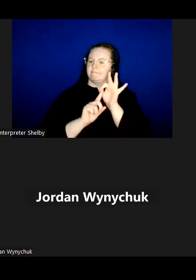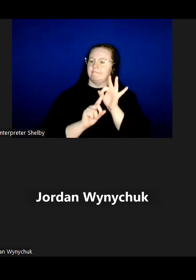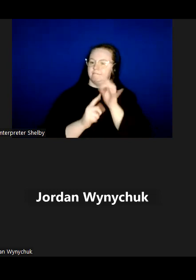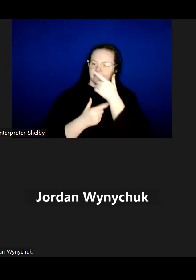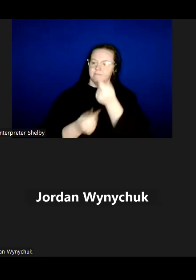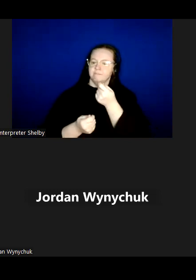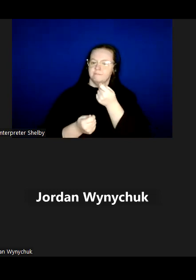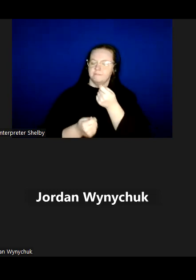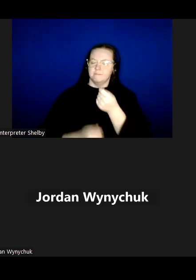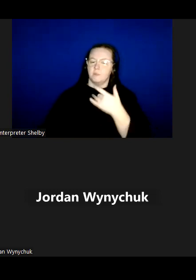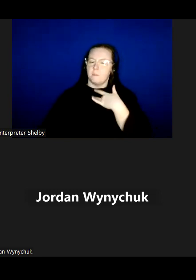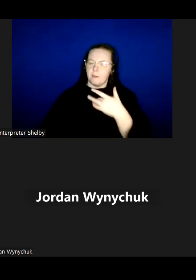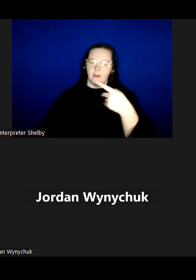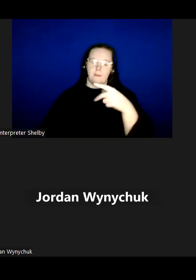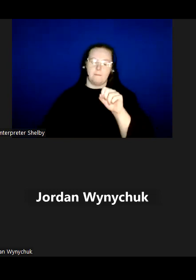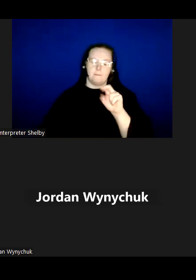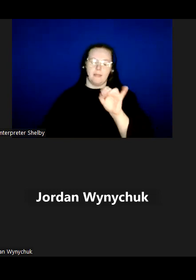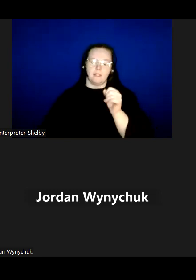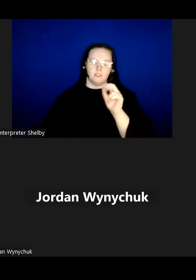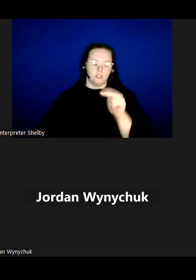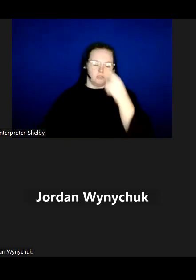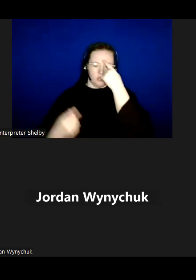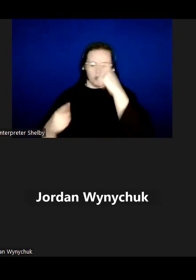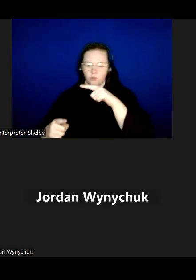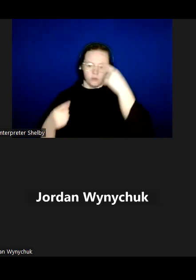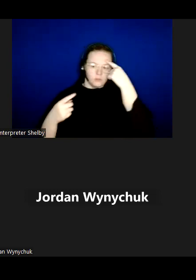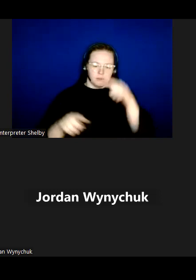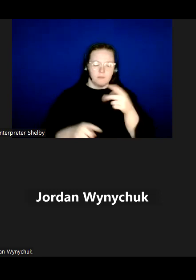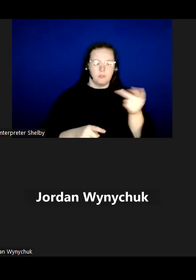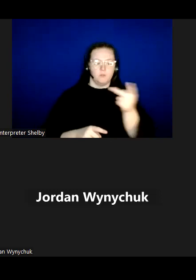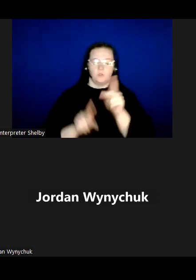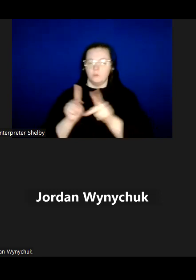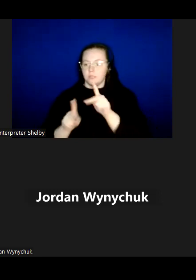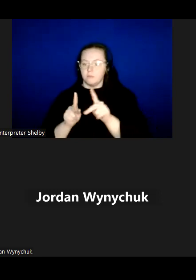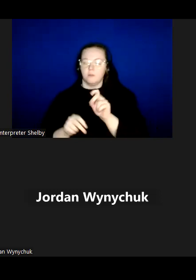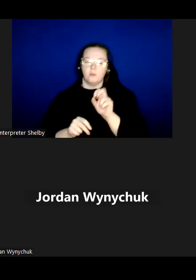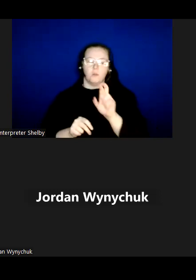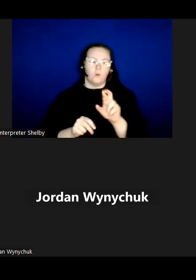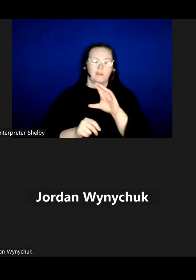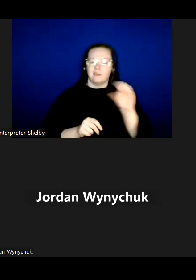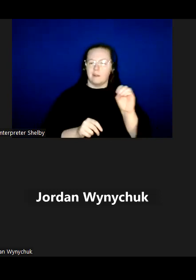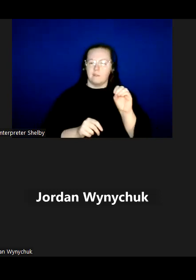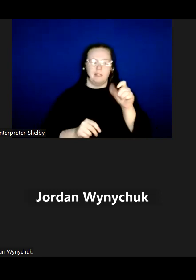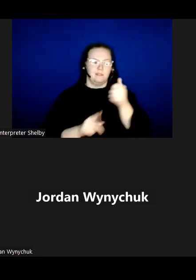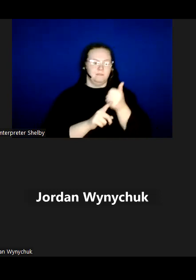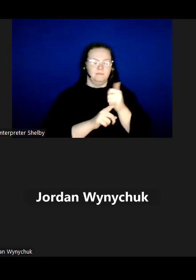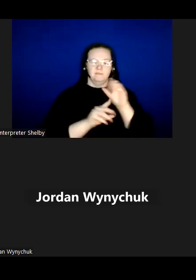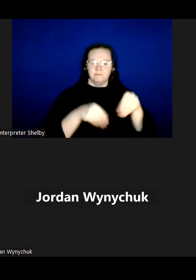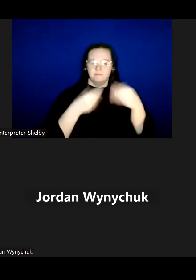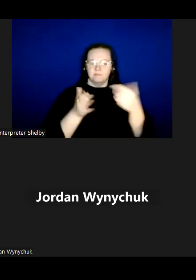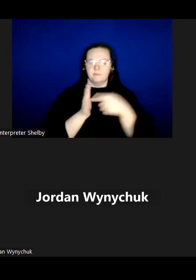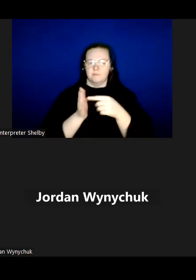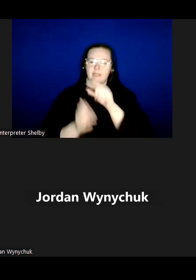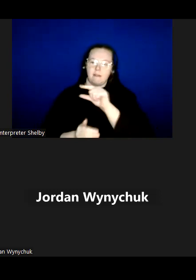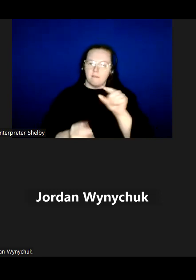are usually agreements between a person or a bargaining unit and a company that provides the pension. So pension associations,